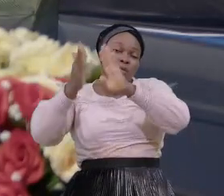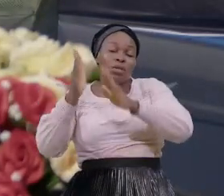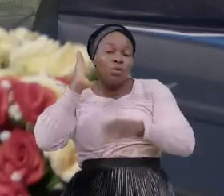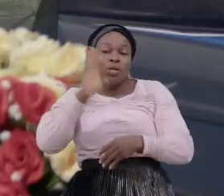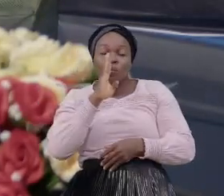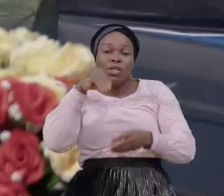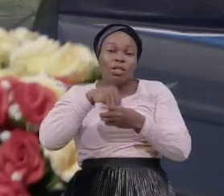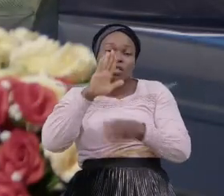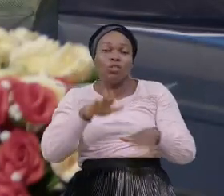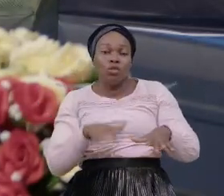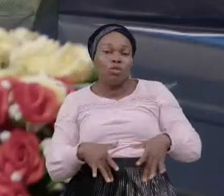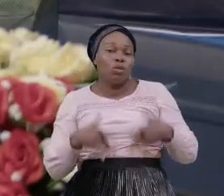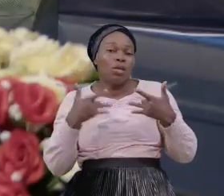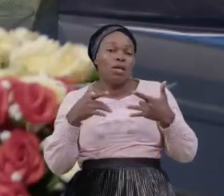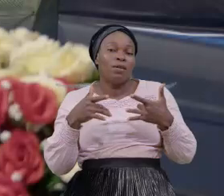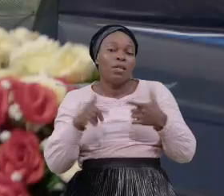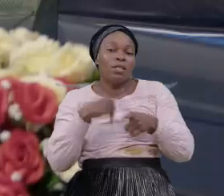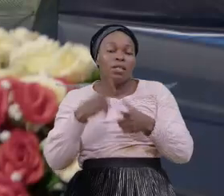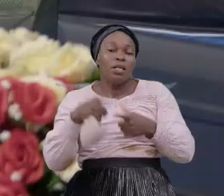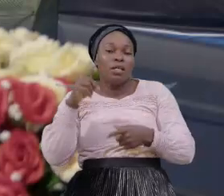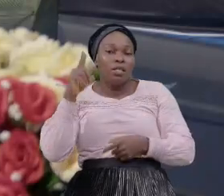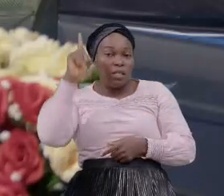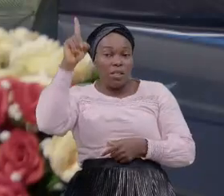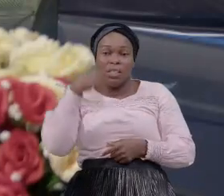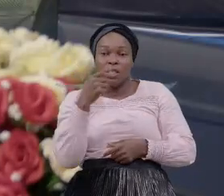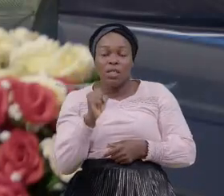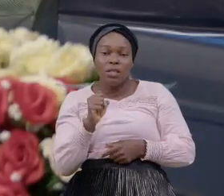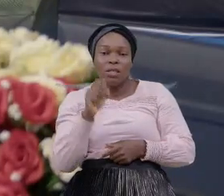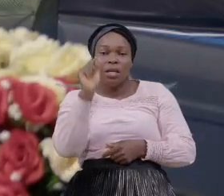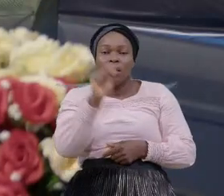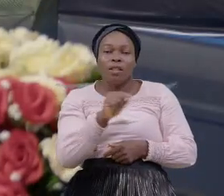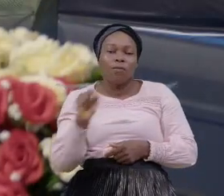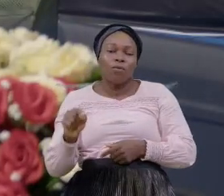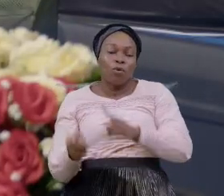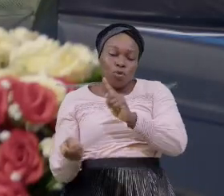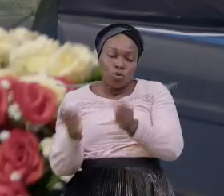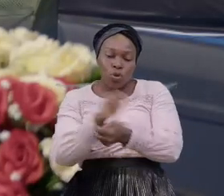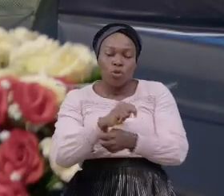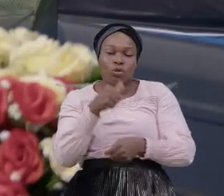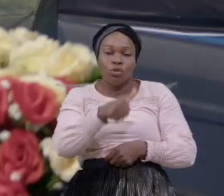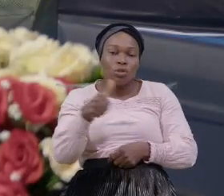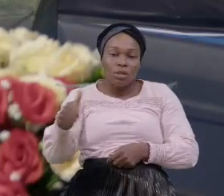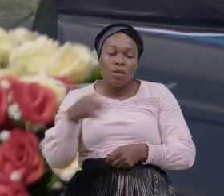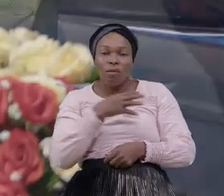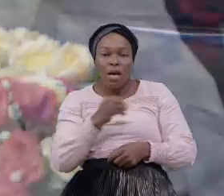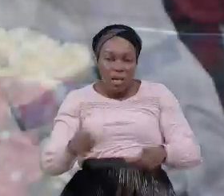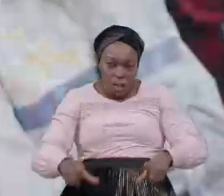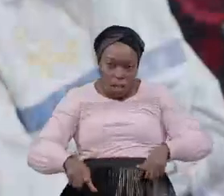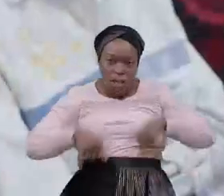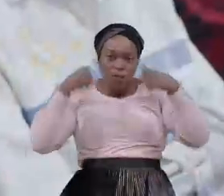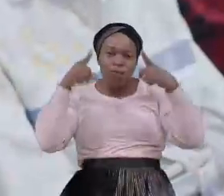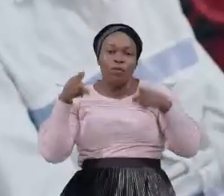says, therefore, turn yourselves and live. You will live.